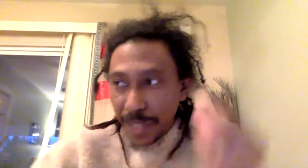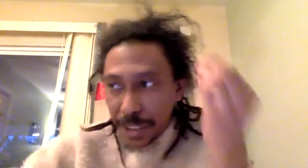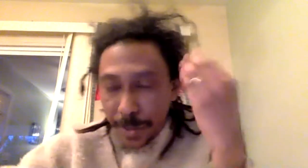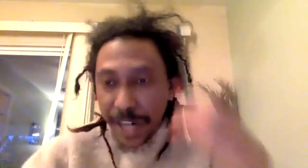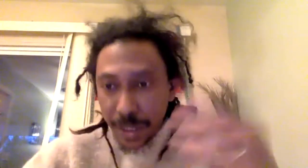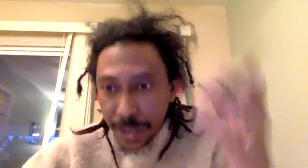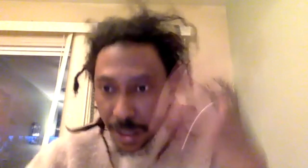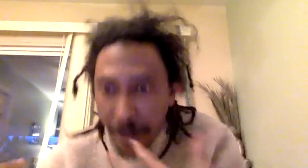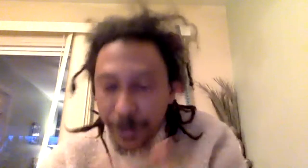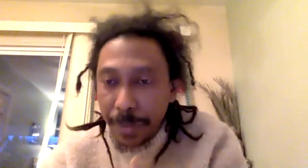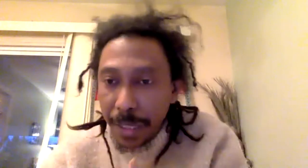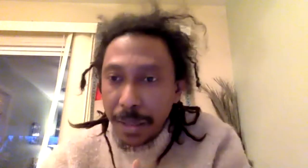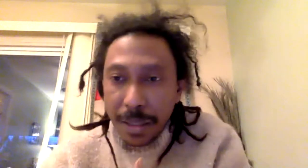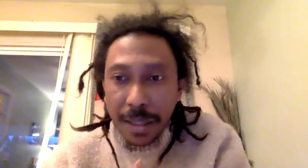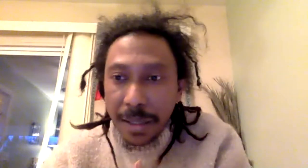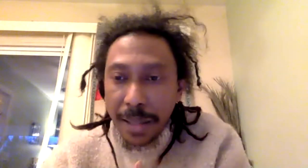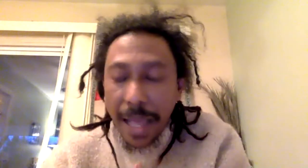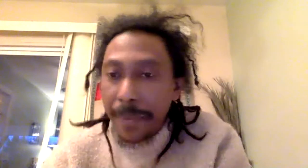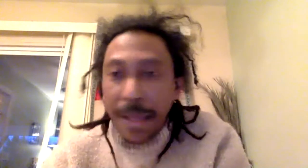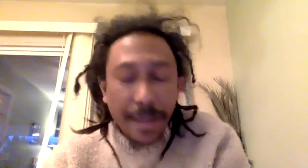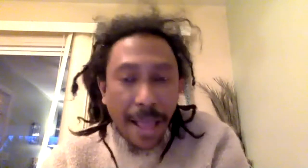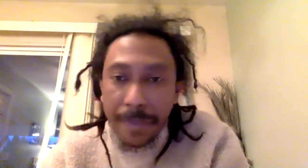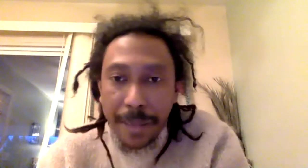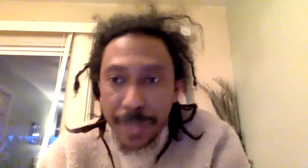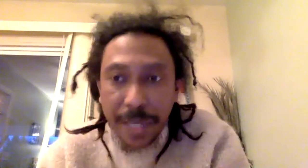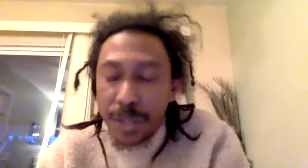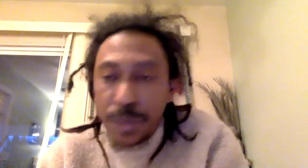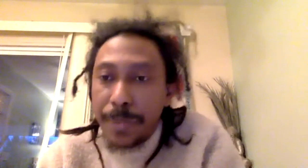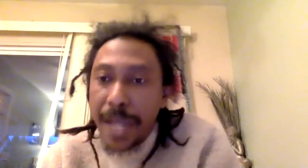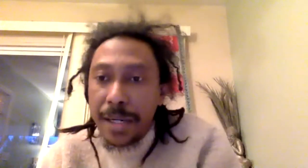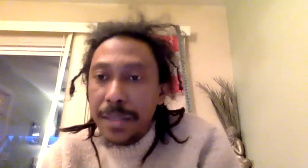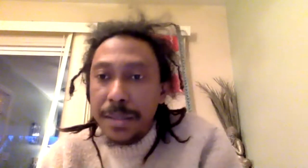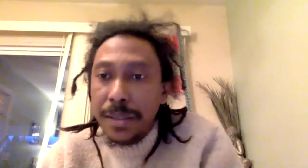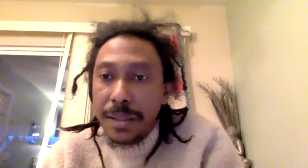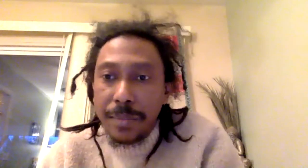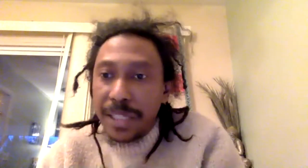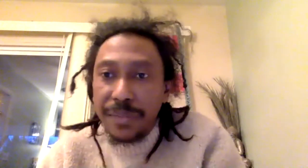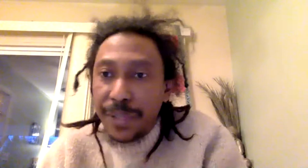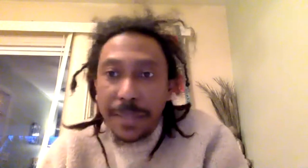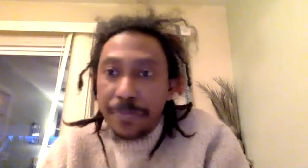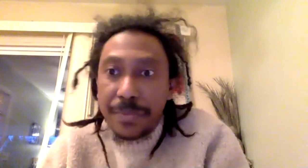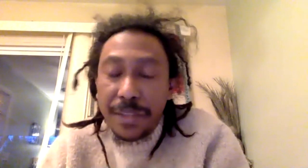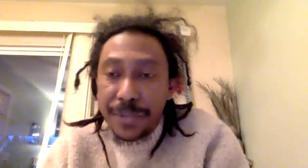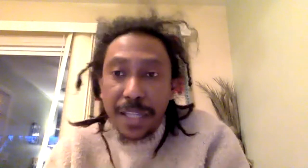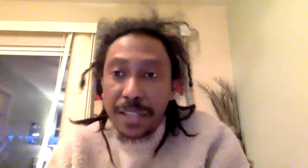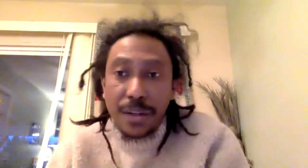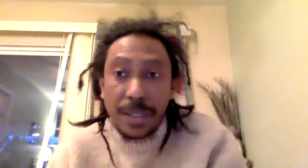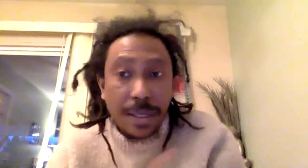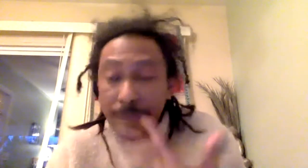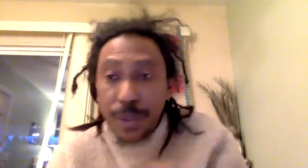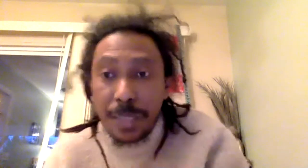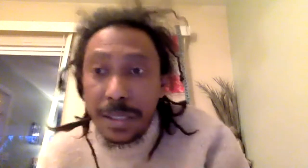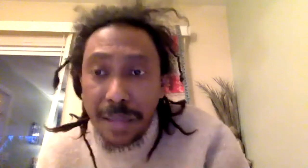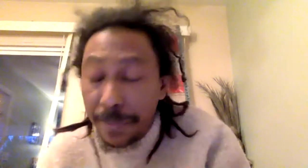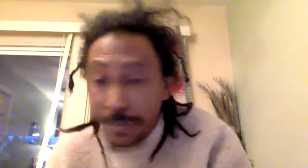the spirit come to me, I became a good player. But if they not came